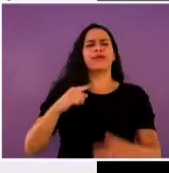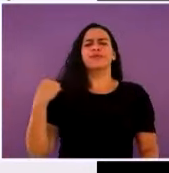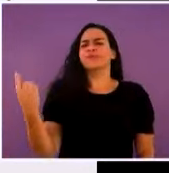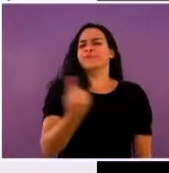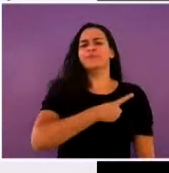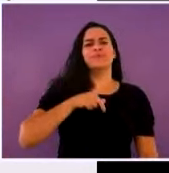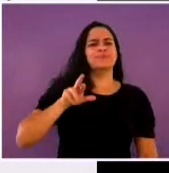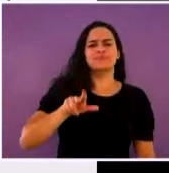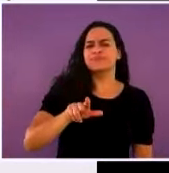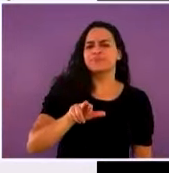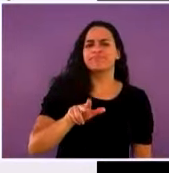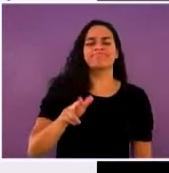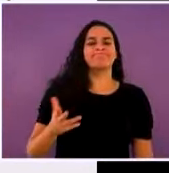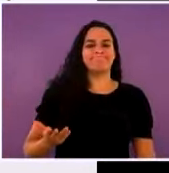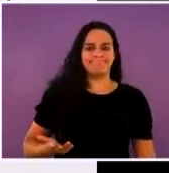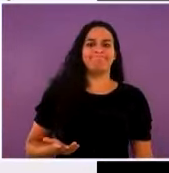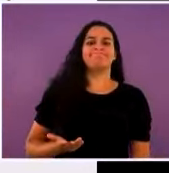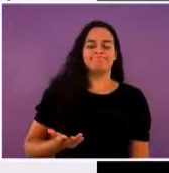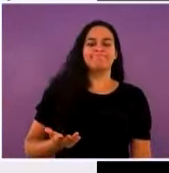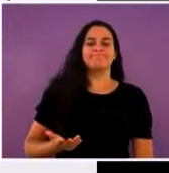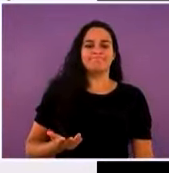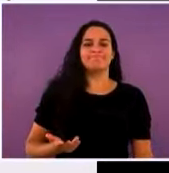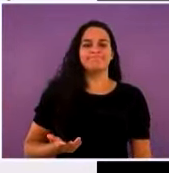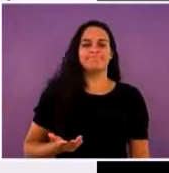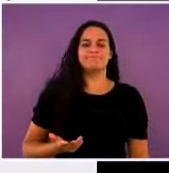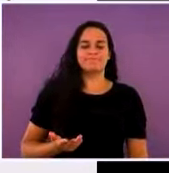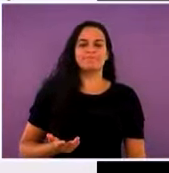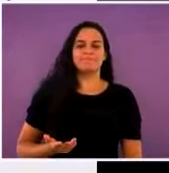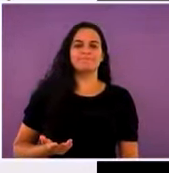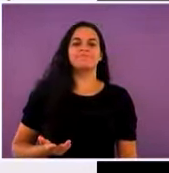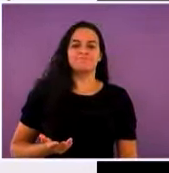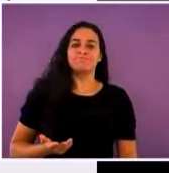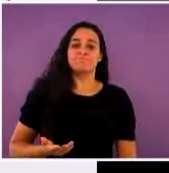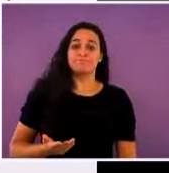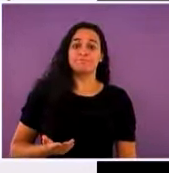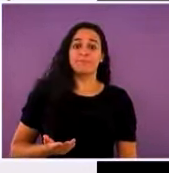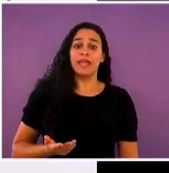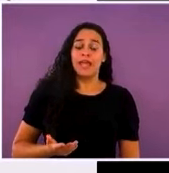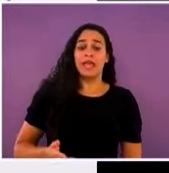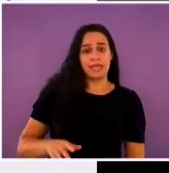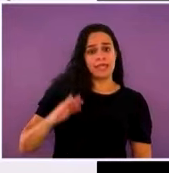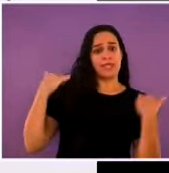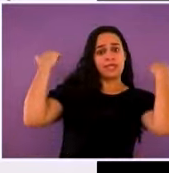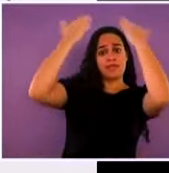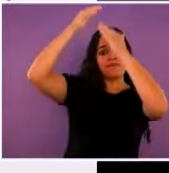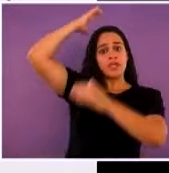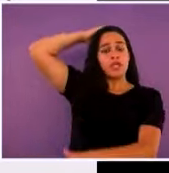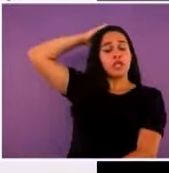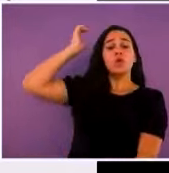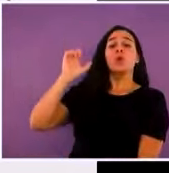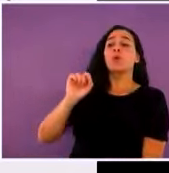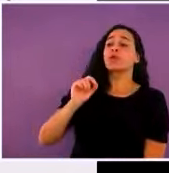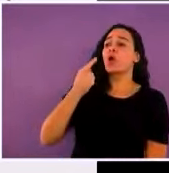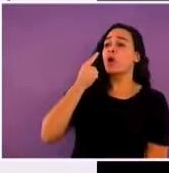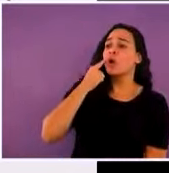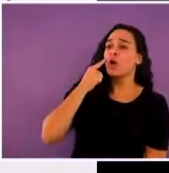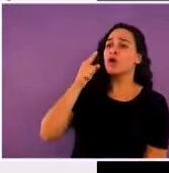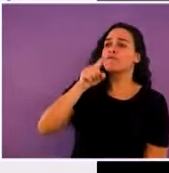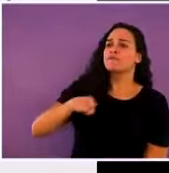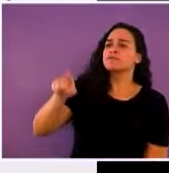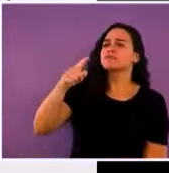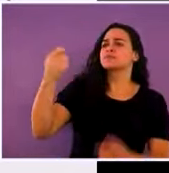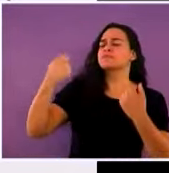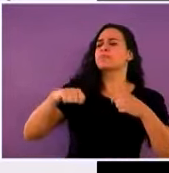everybody to appreciate the fact that we are all brothers. E ele chama todas as pessoas a reconhecer,